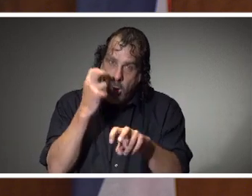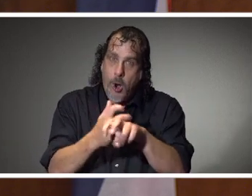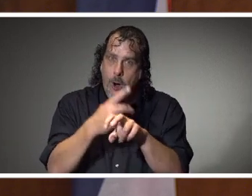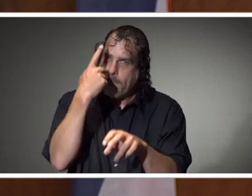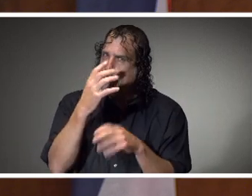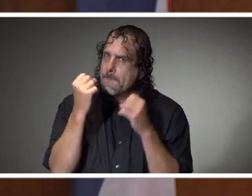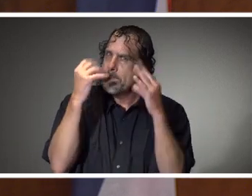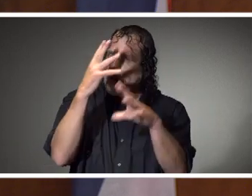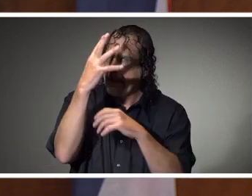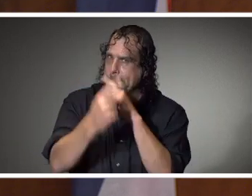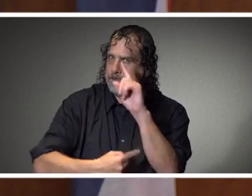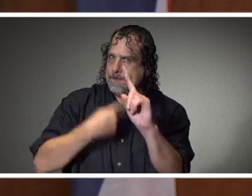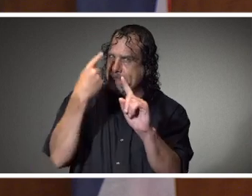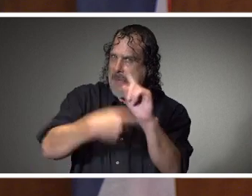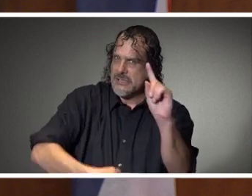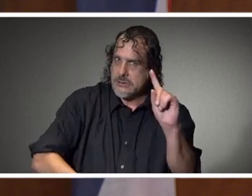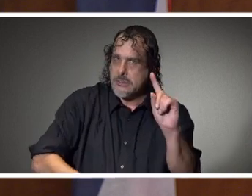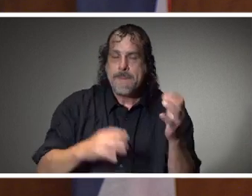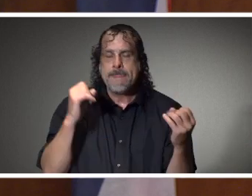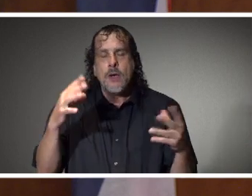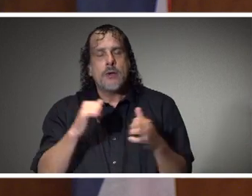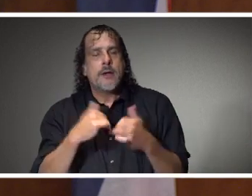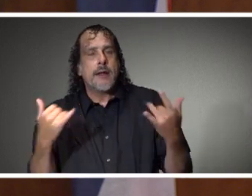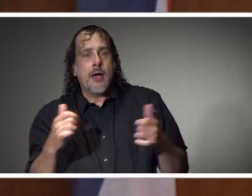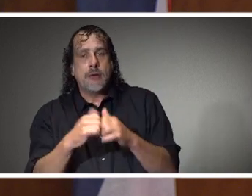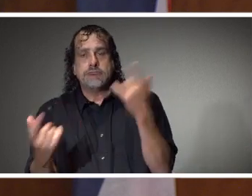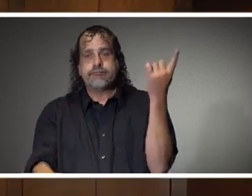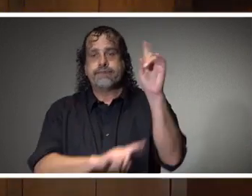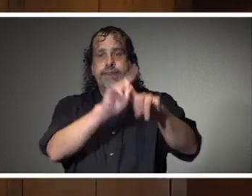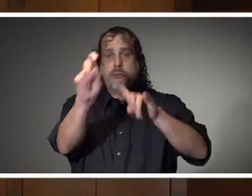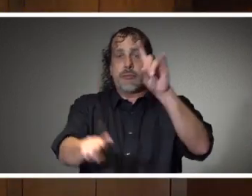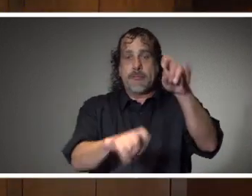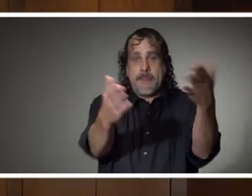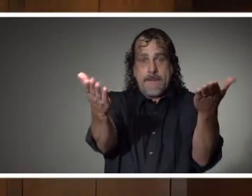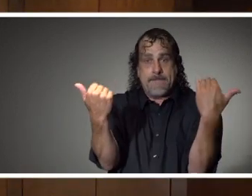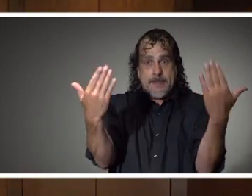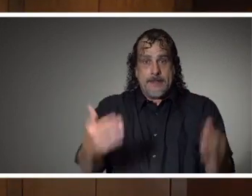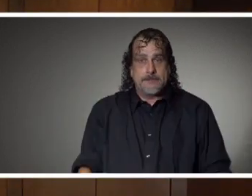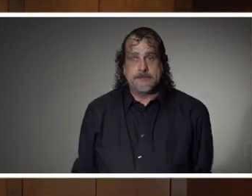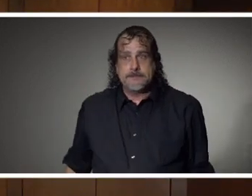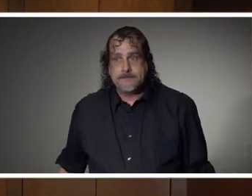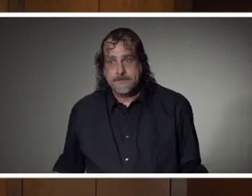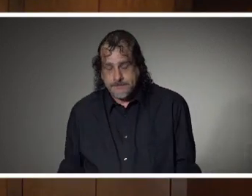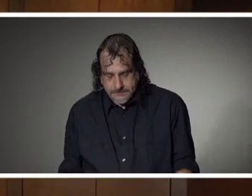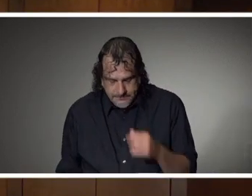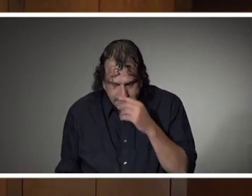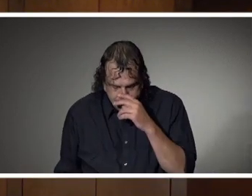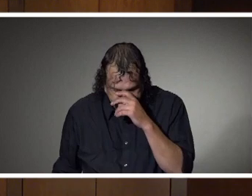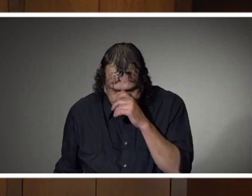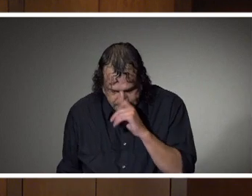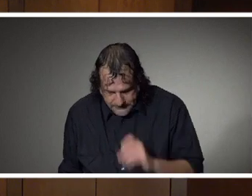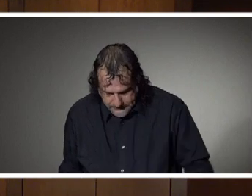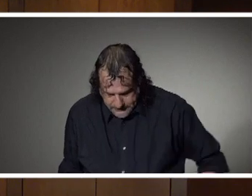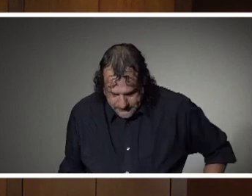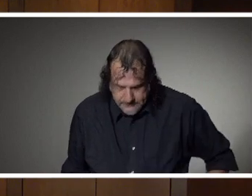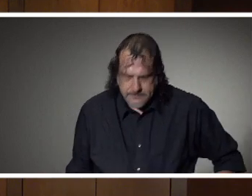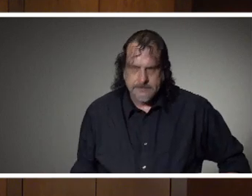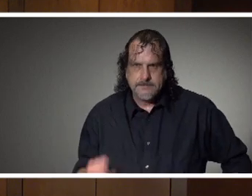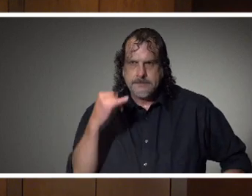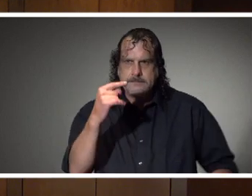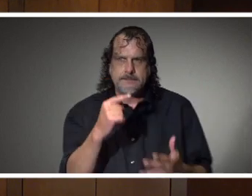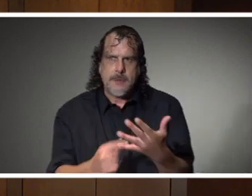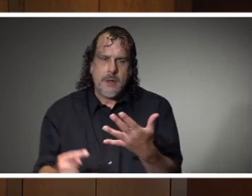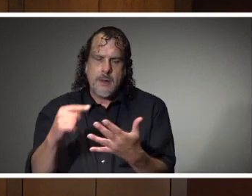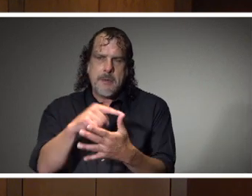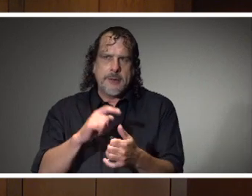personally thank you for that. So with that, I'll open the floor to questions. Courtney? If we could for a moment go back to mental